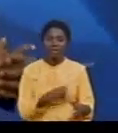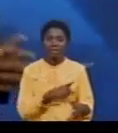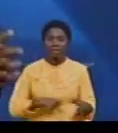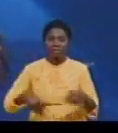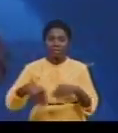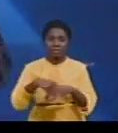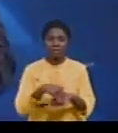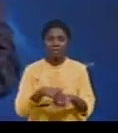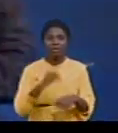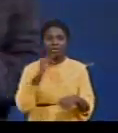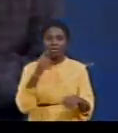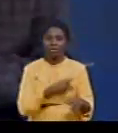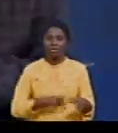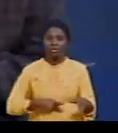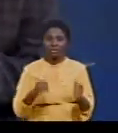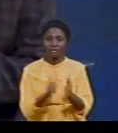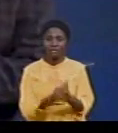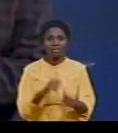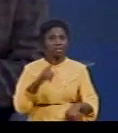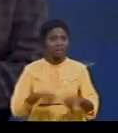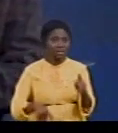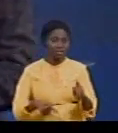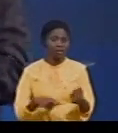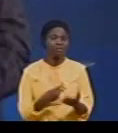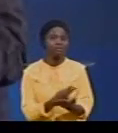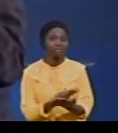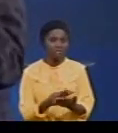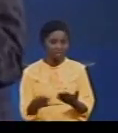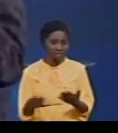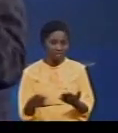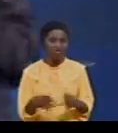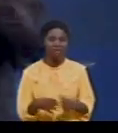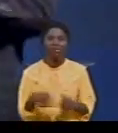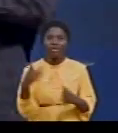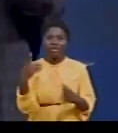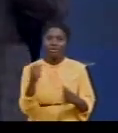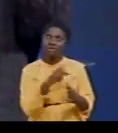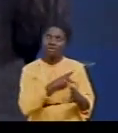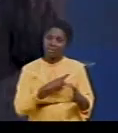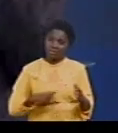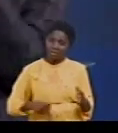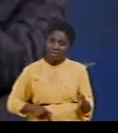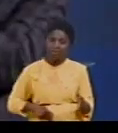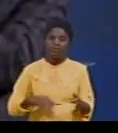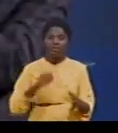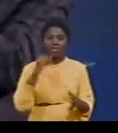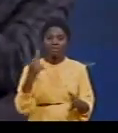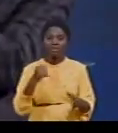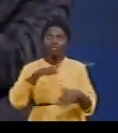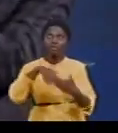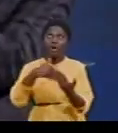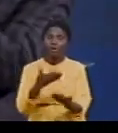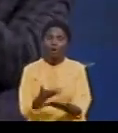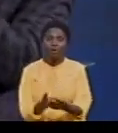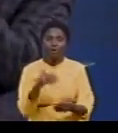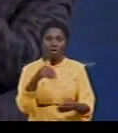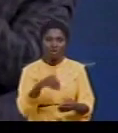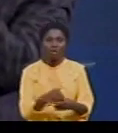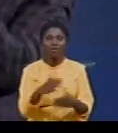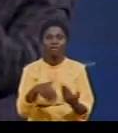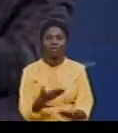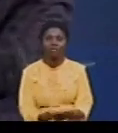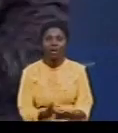kingdom that cannot fail. The king is the all in all.